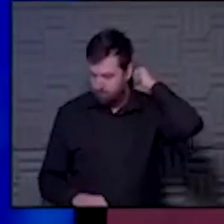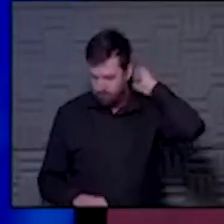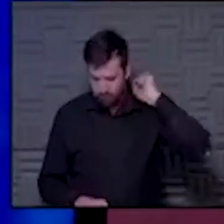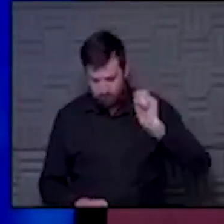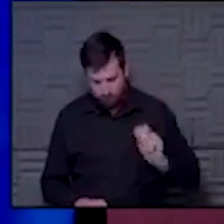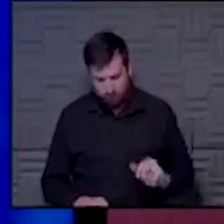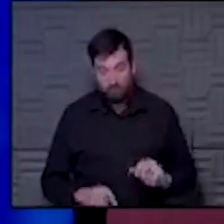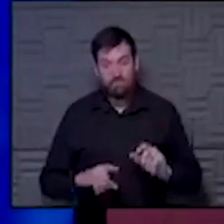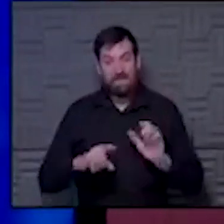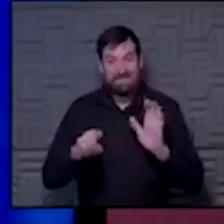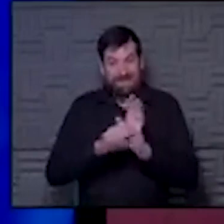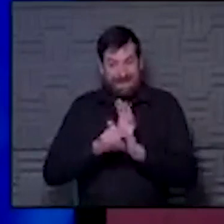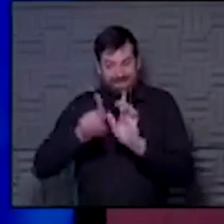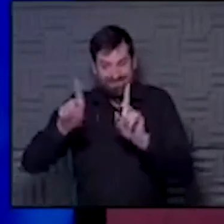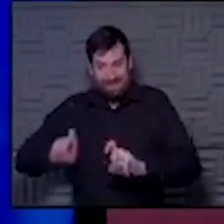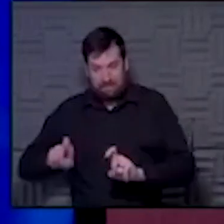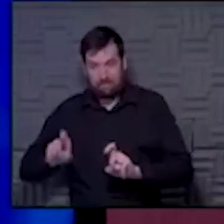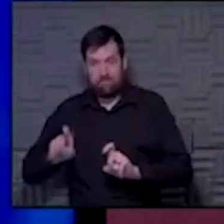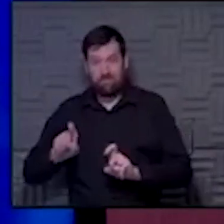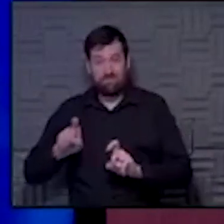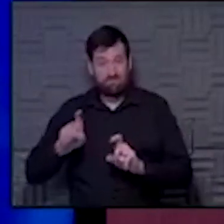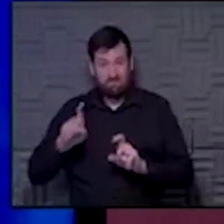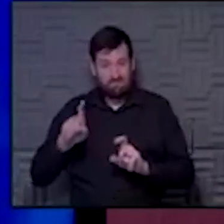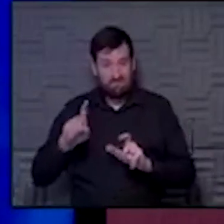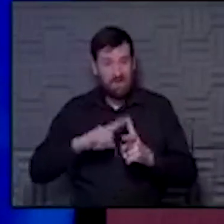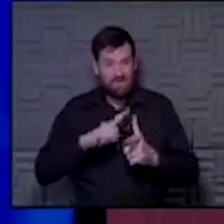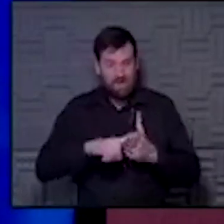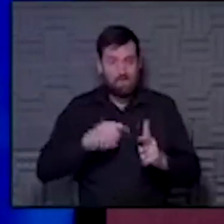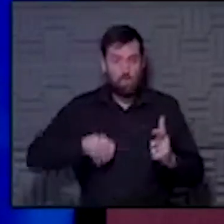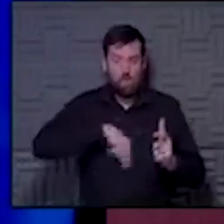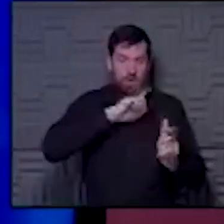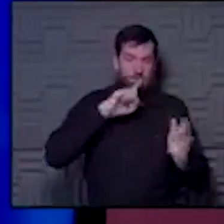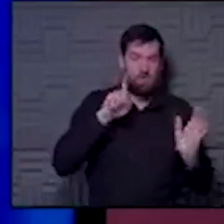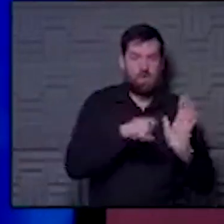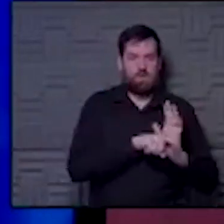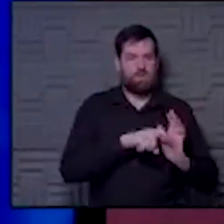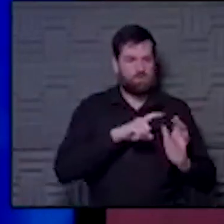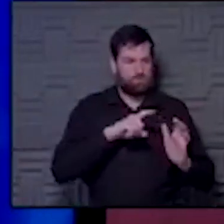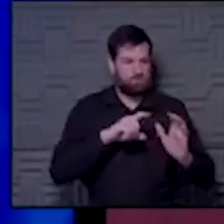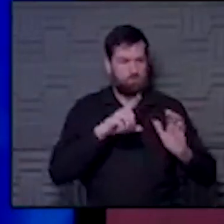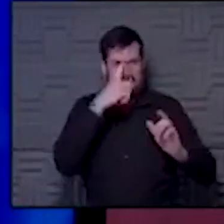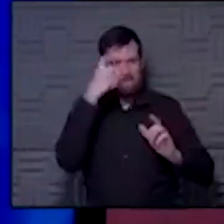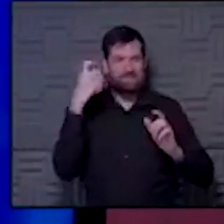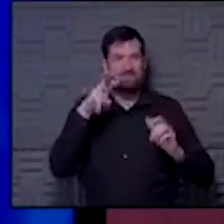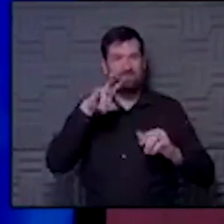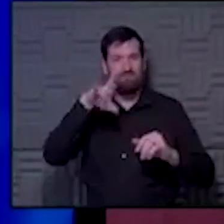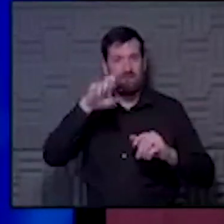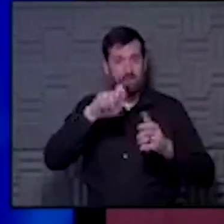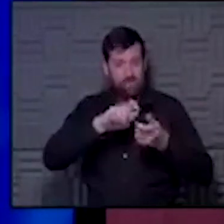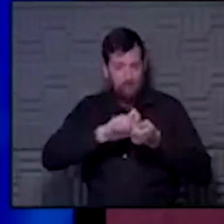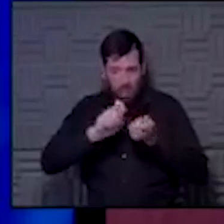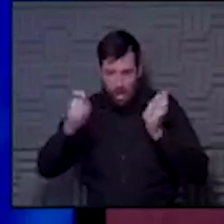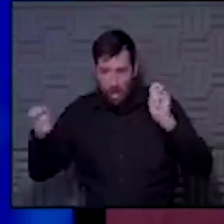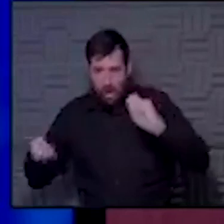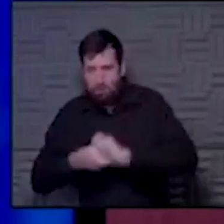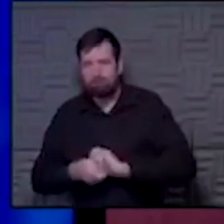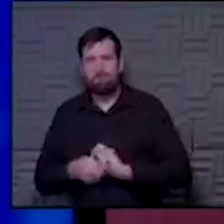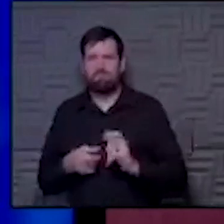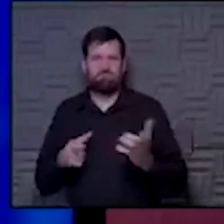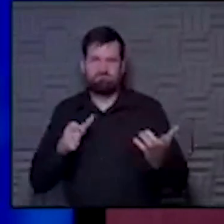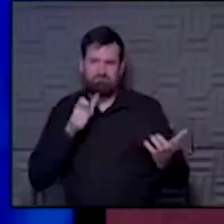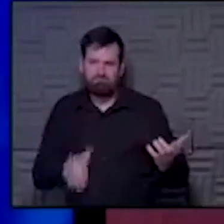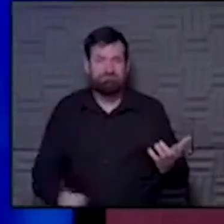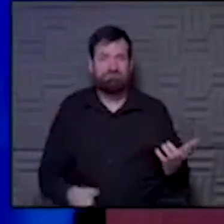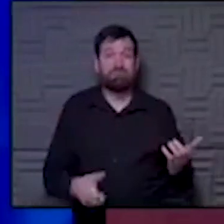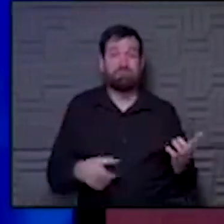negative because the virus mutated is like 0. yeah. The likelihood that it was negative because you don't have